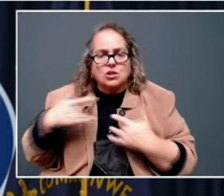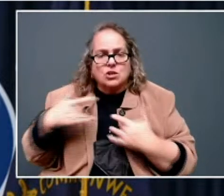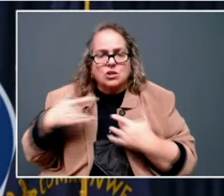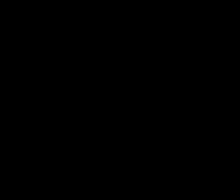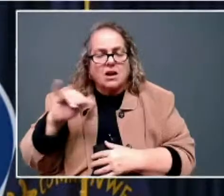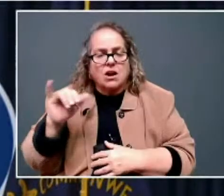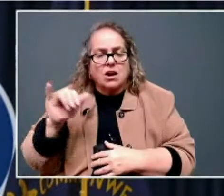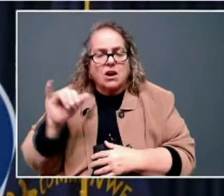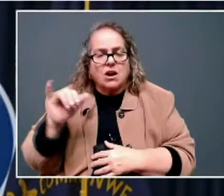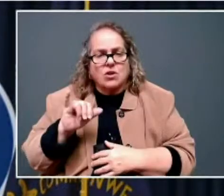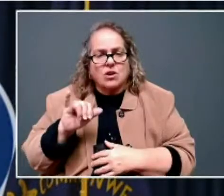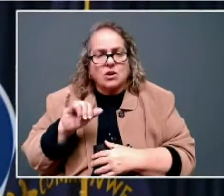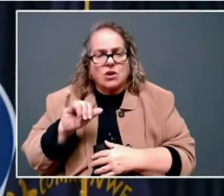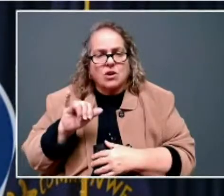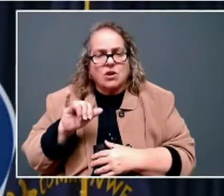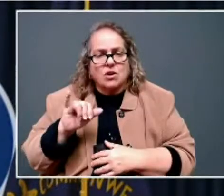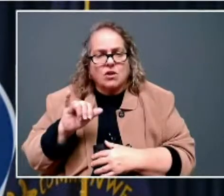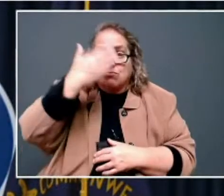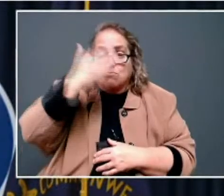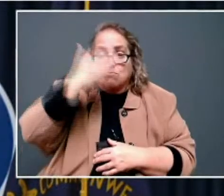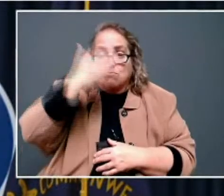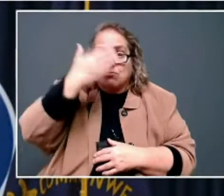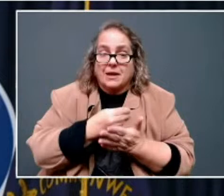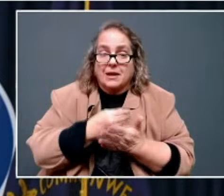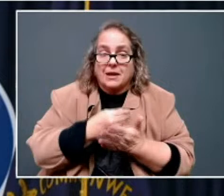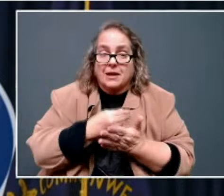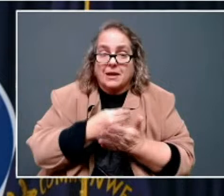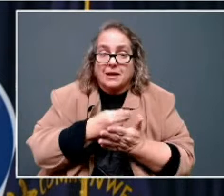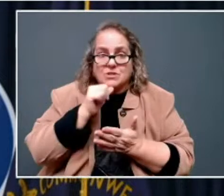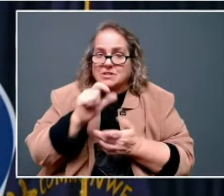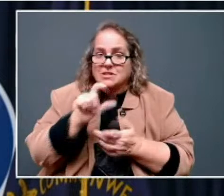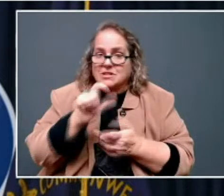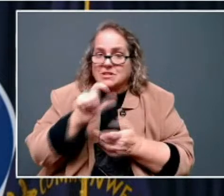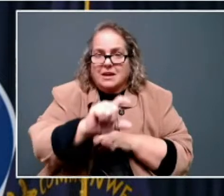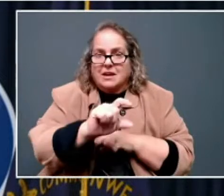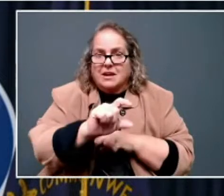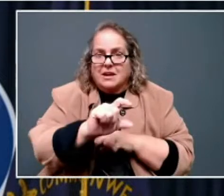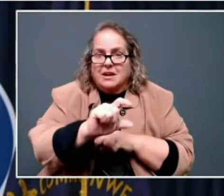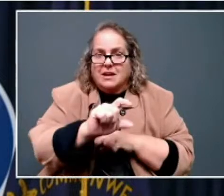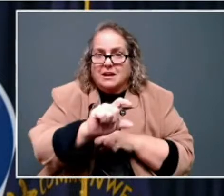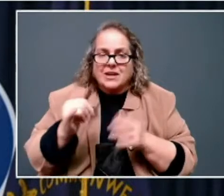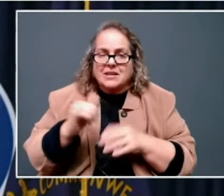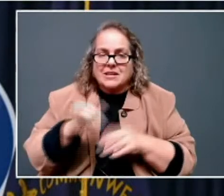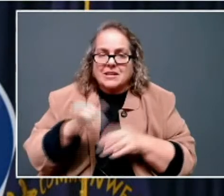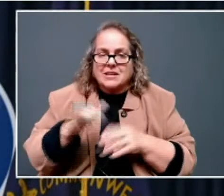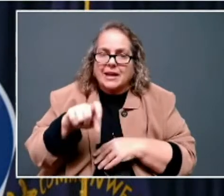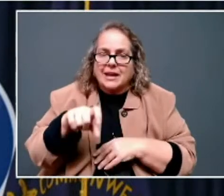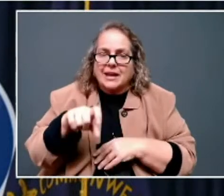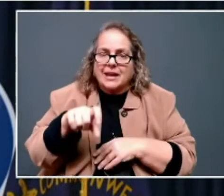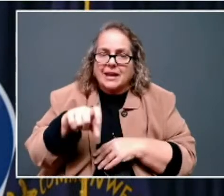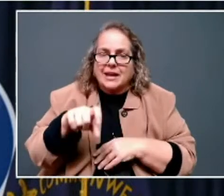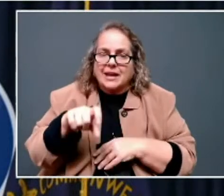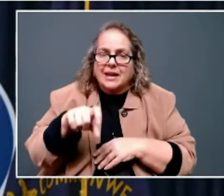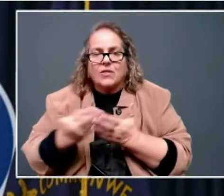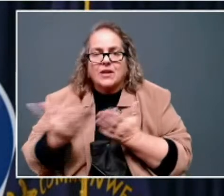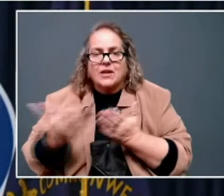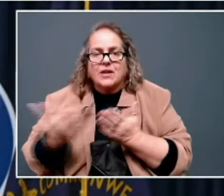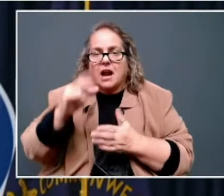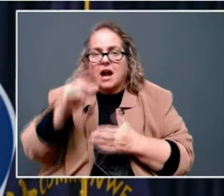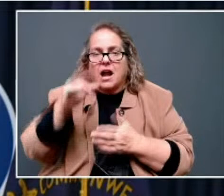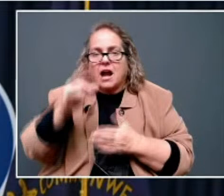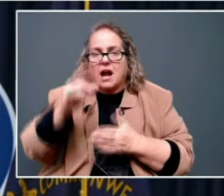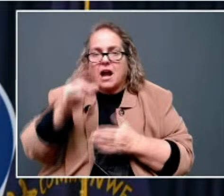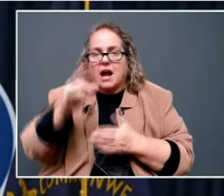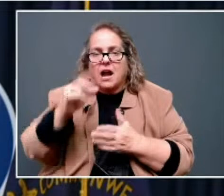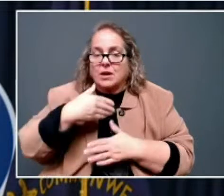upfront dollars weren't appropriated for things that are needed for other things that upfront dollars were appropriated for.